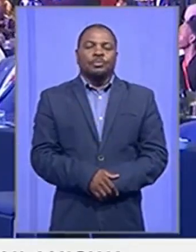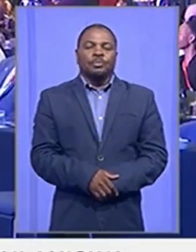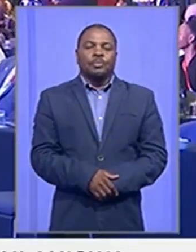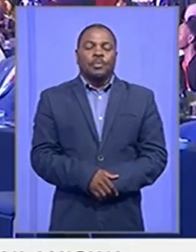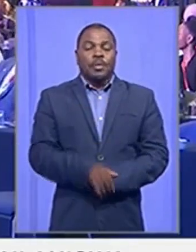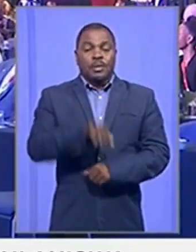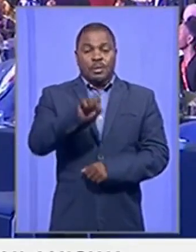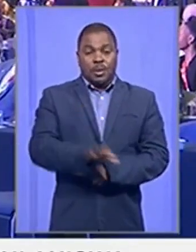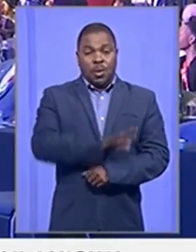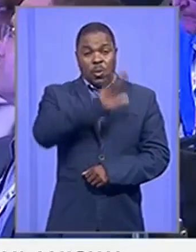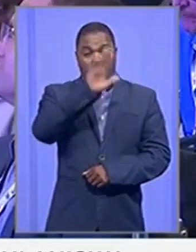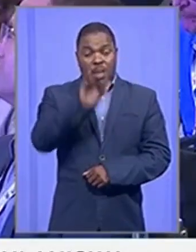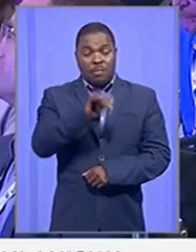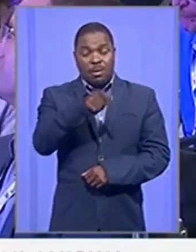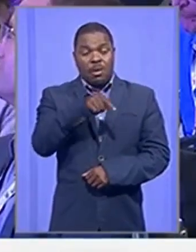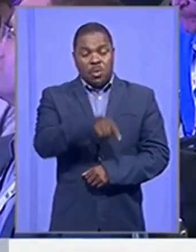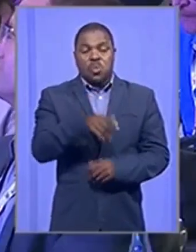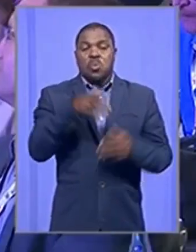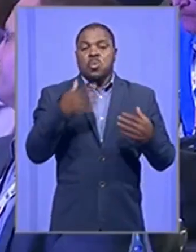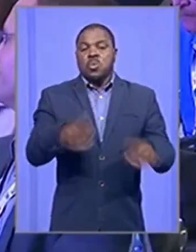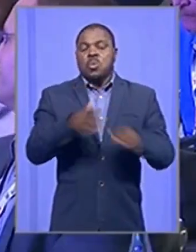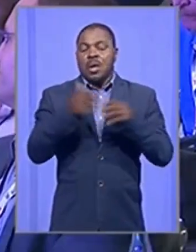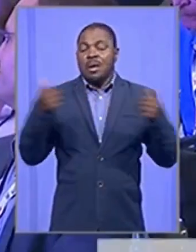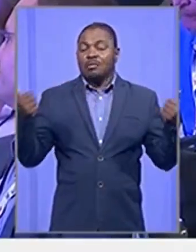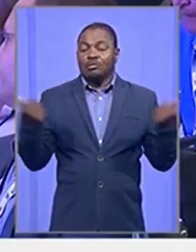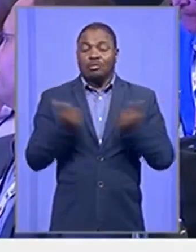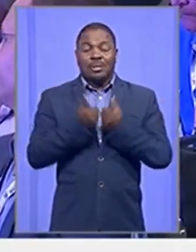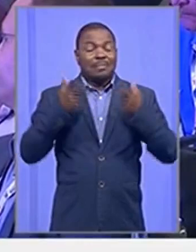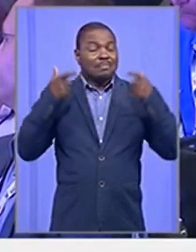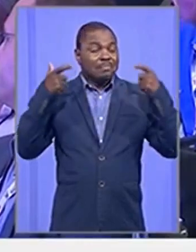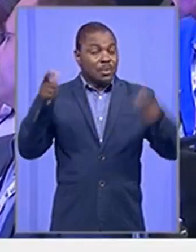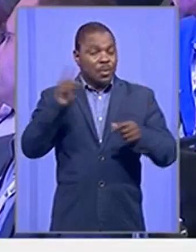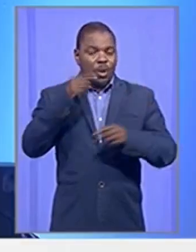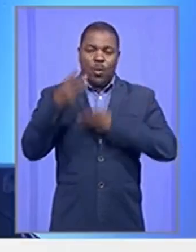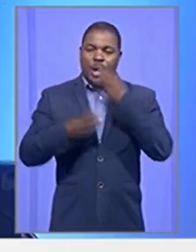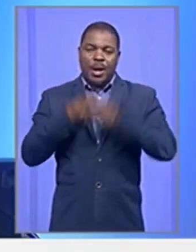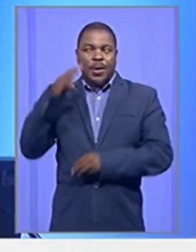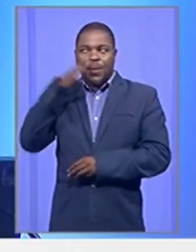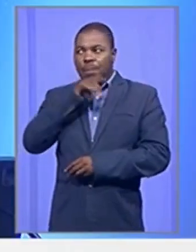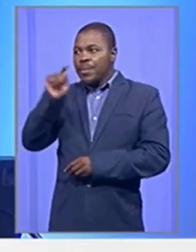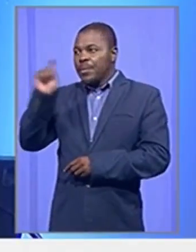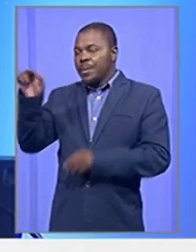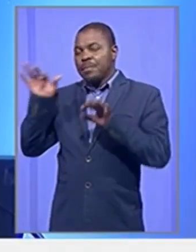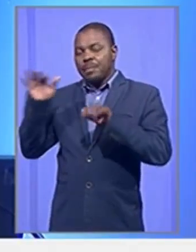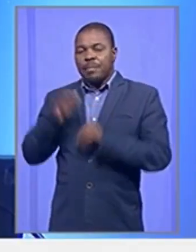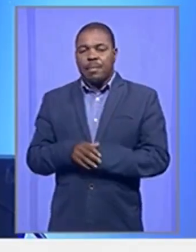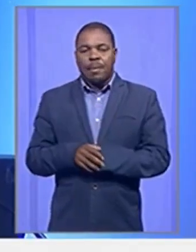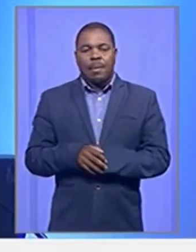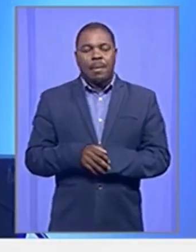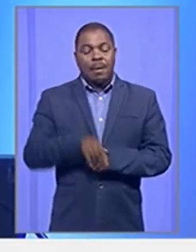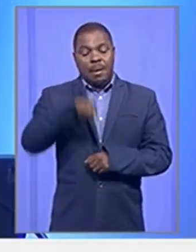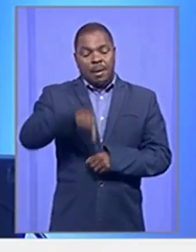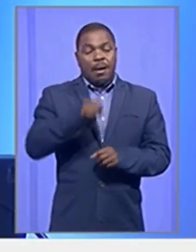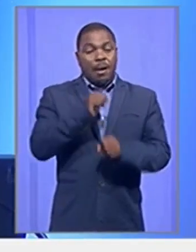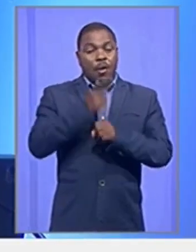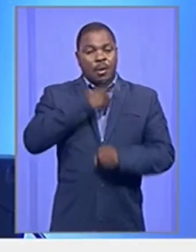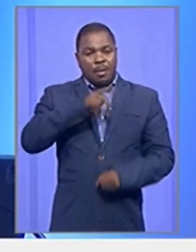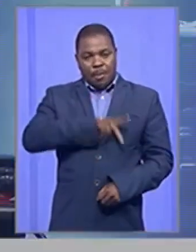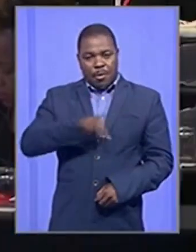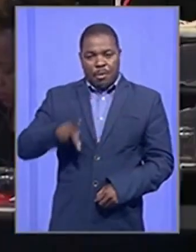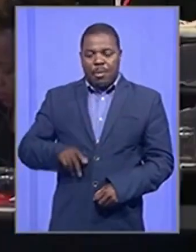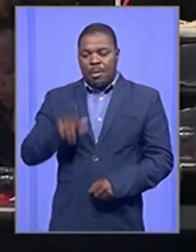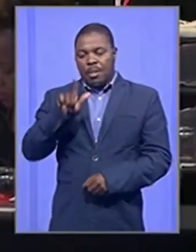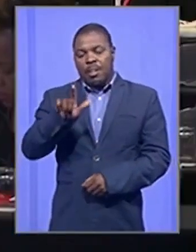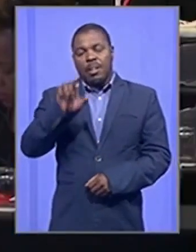Ka ha naha ya Afrika Borwa e ntse e tobane le phephetso e kgolo ya tlhokeho ya mosebetsi, tonakgolo ya Gauteng Panyaza Lesufi e re ho bohlokwa hore